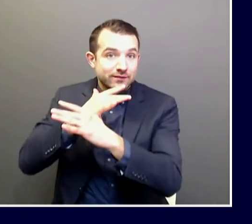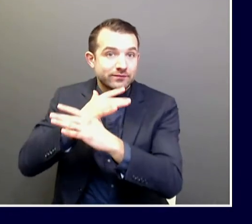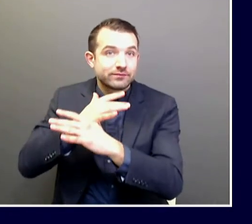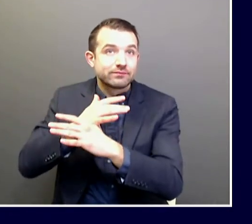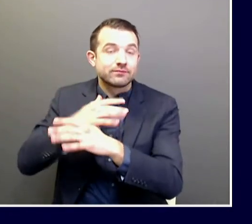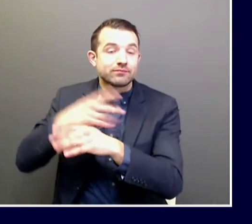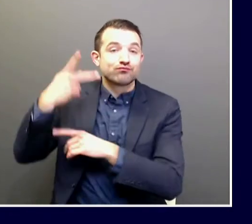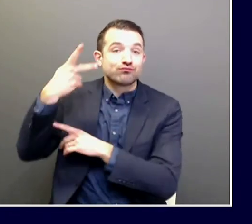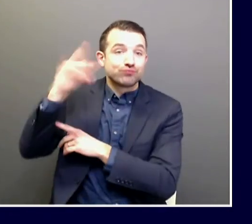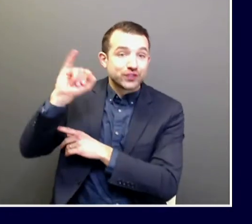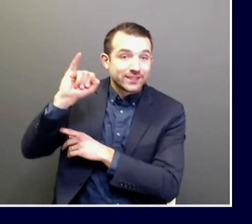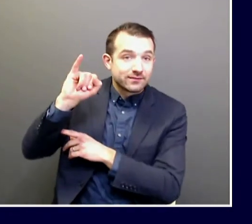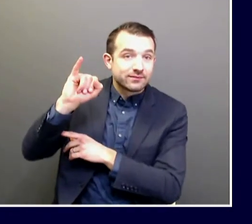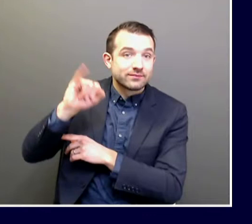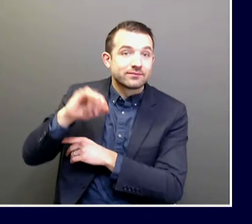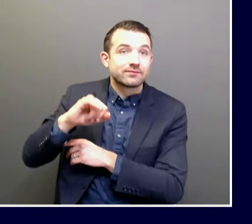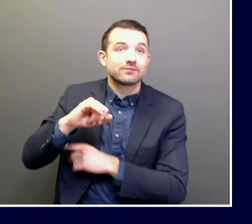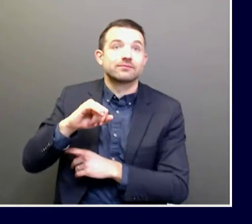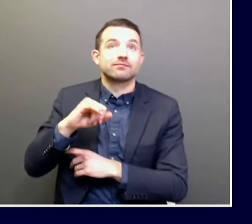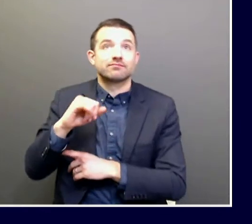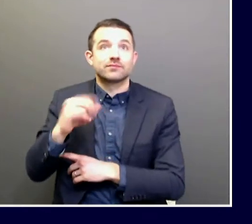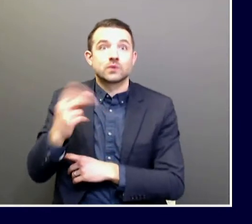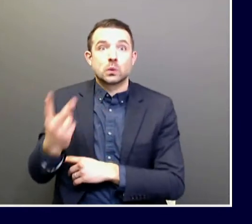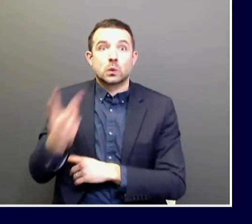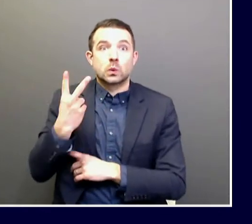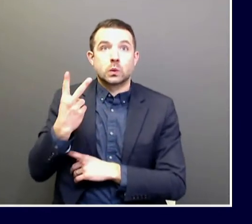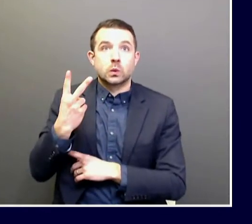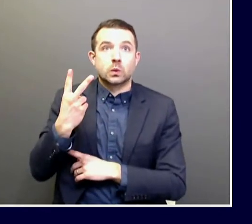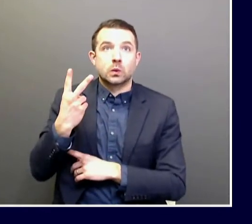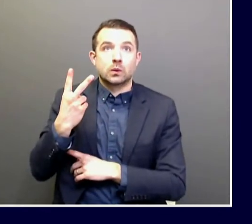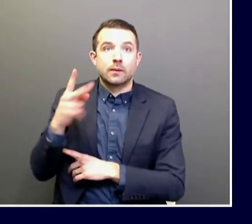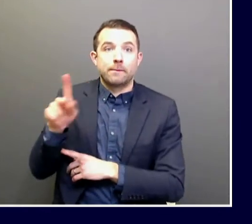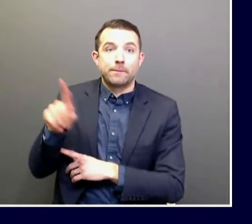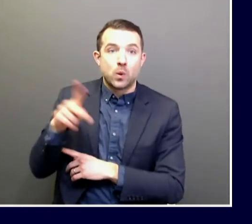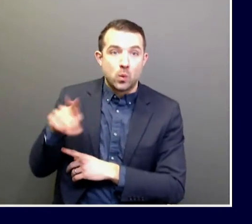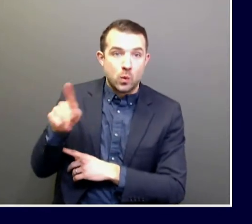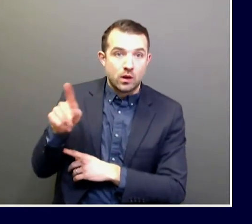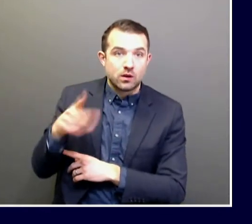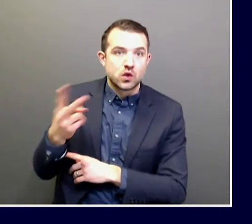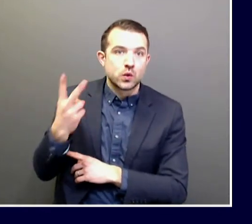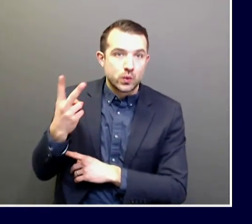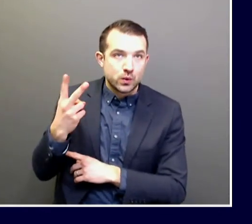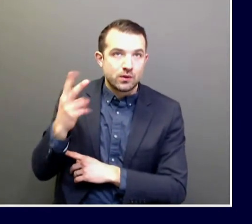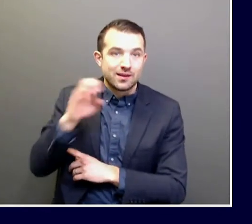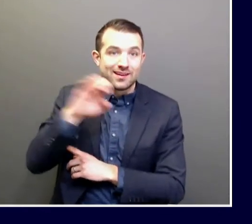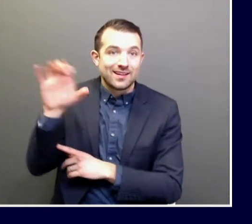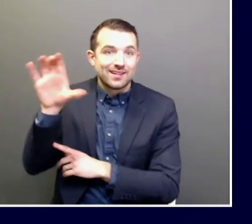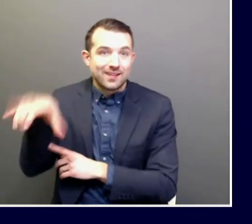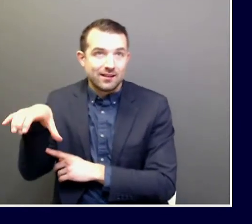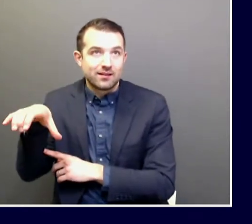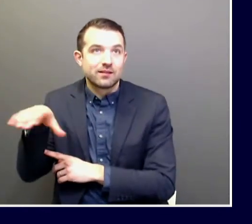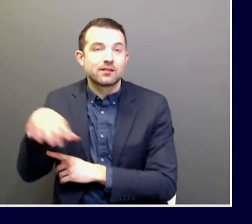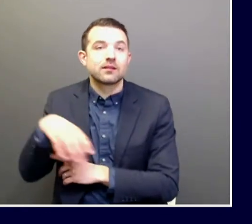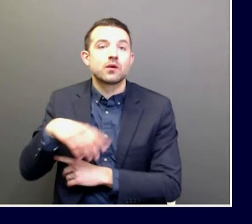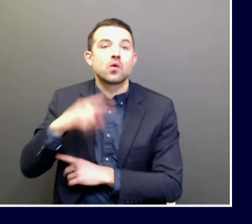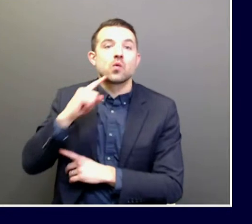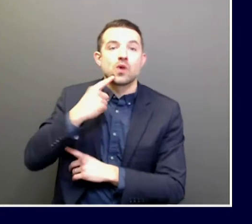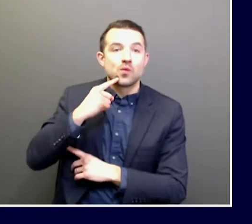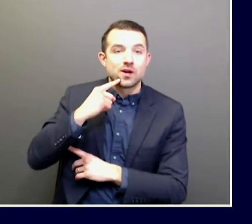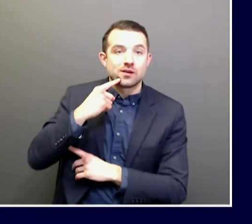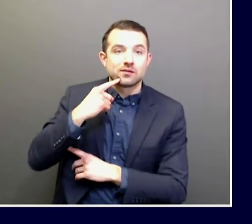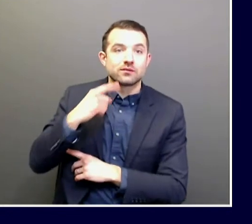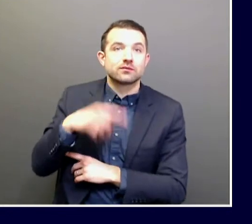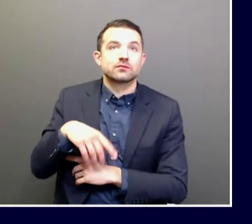and 2 districts in Portland, East End and Westbrook. All told, there will be at least 20